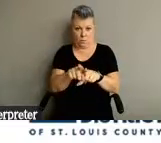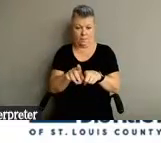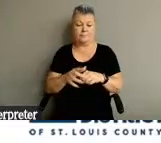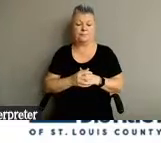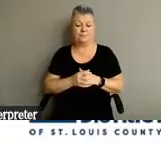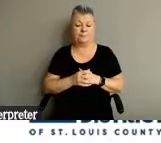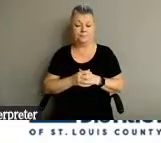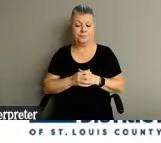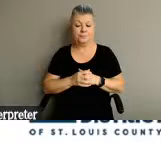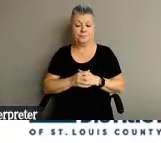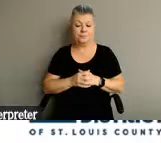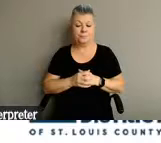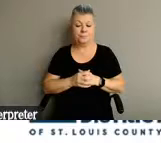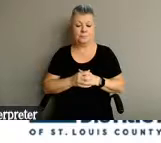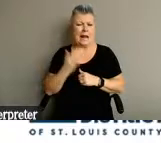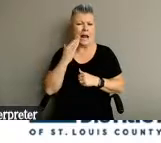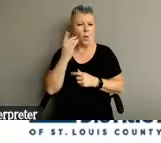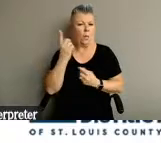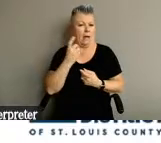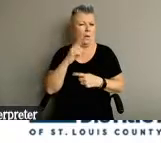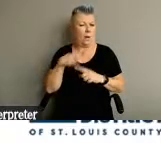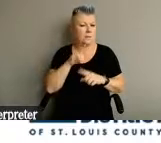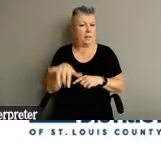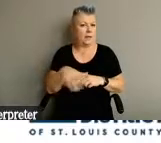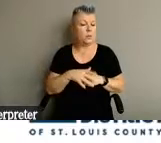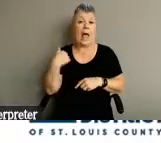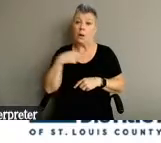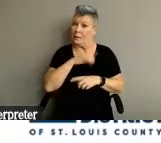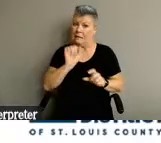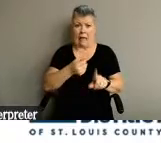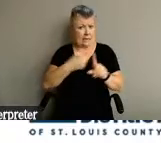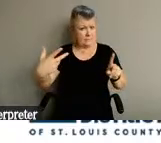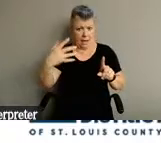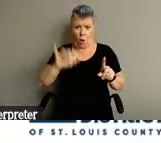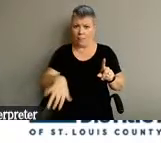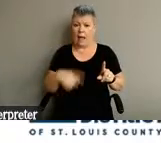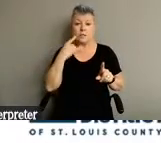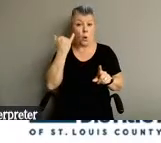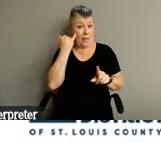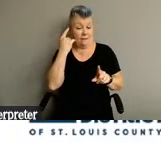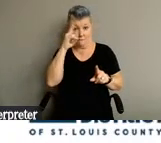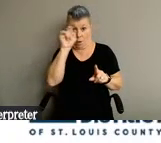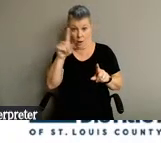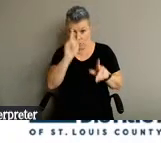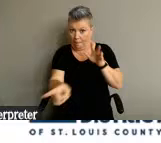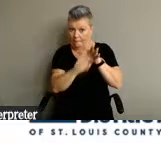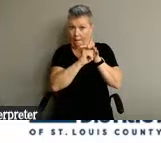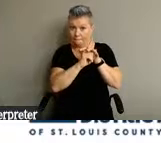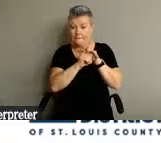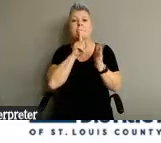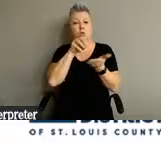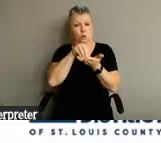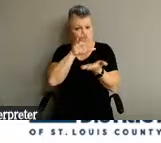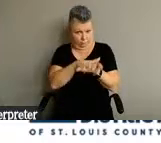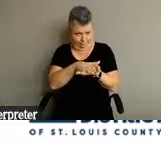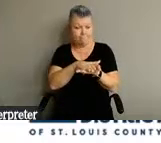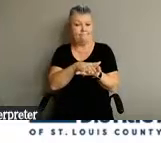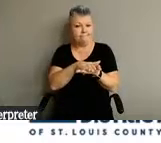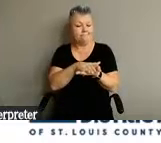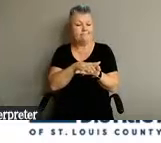can definitely allude to more if needed. So please be sure to capture those questions as we go through this work study session